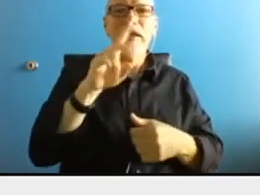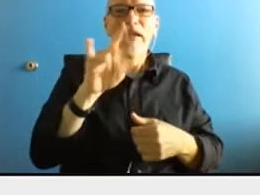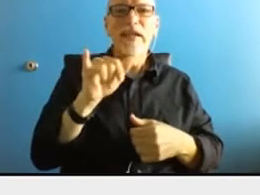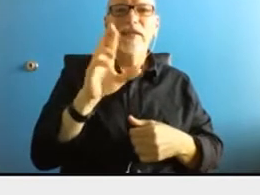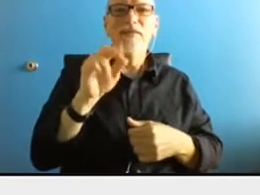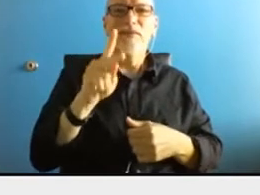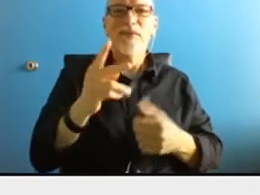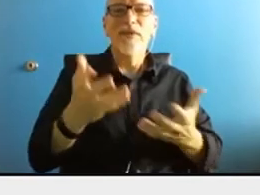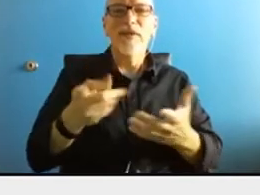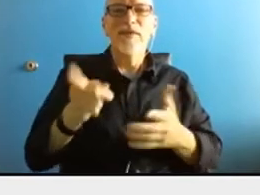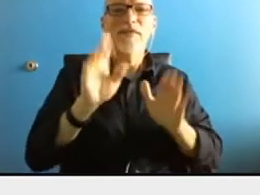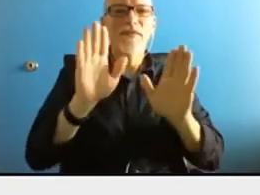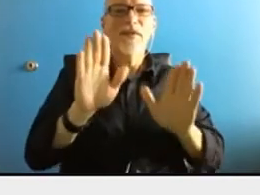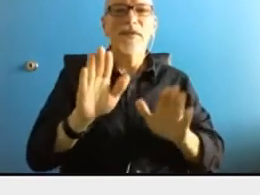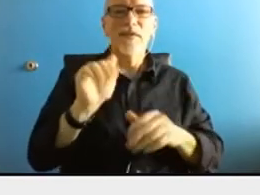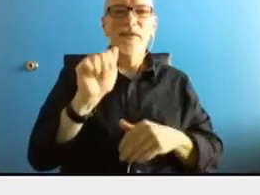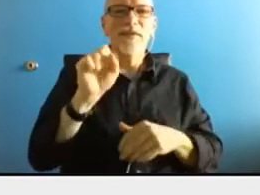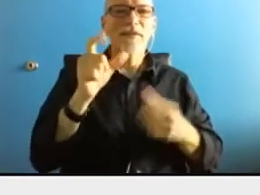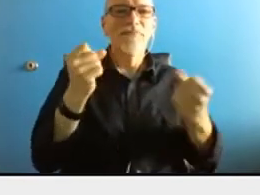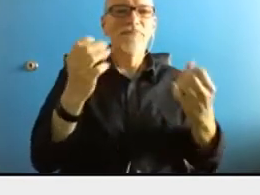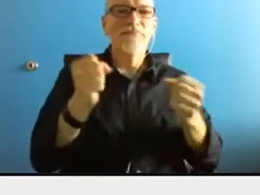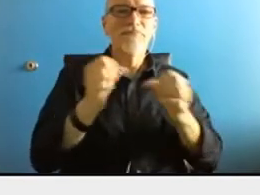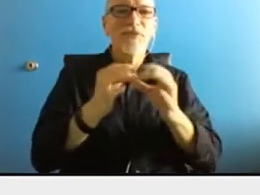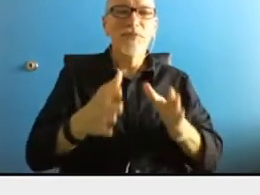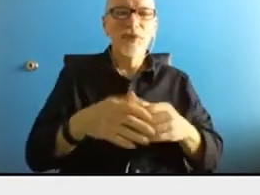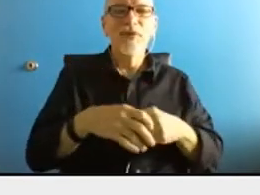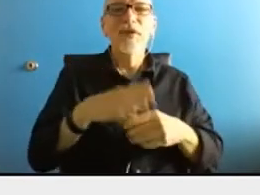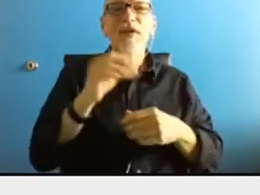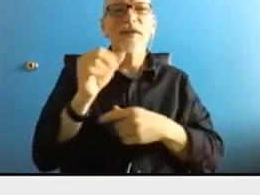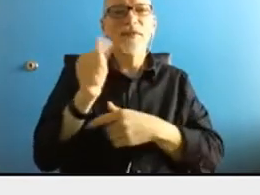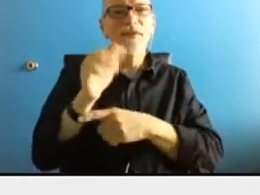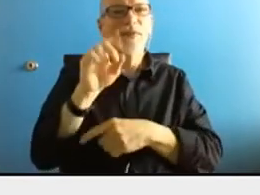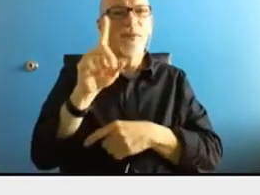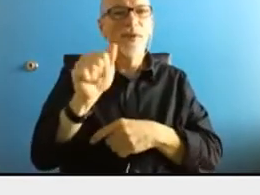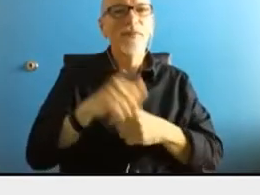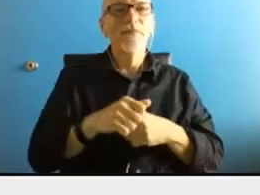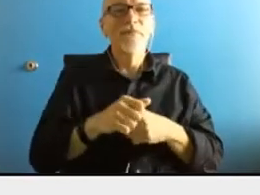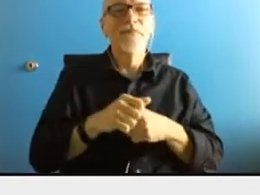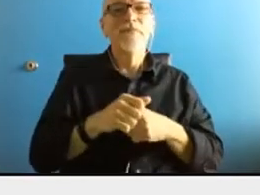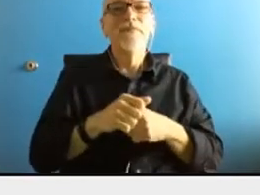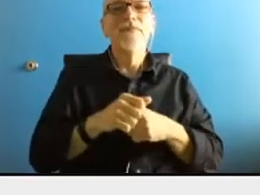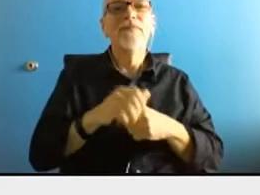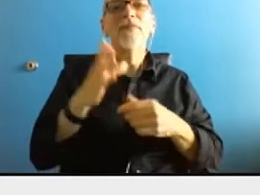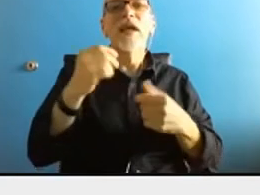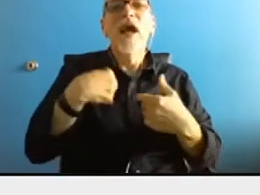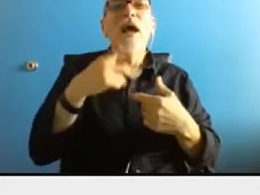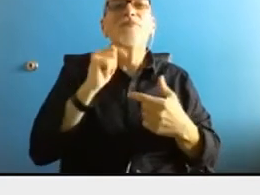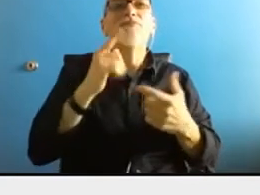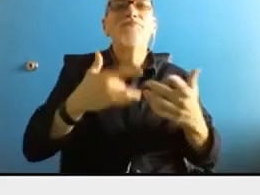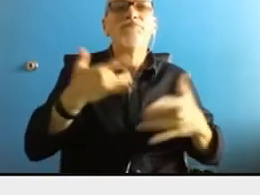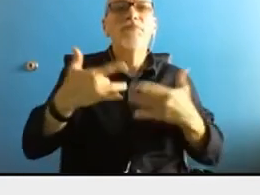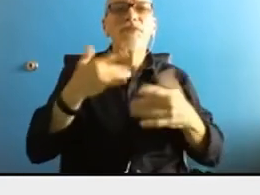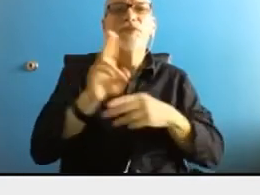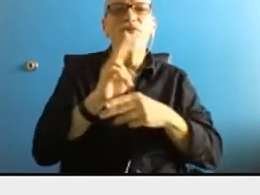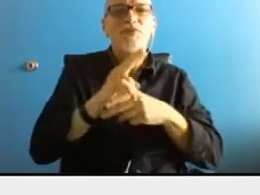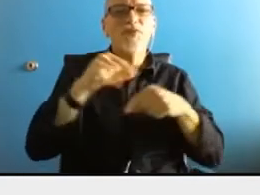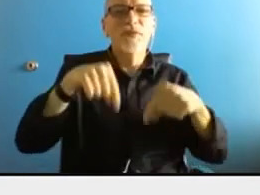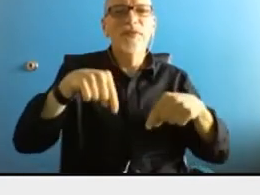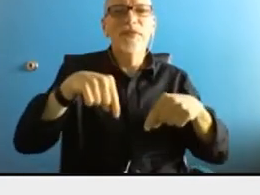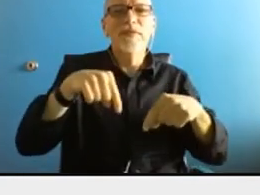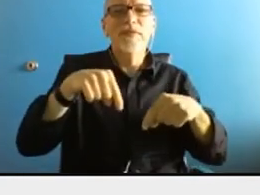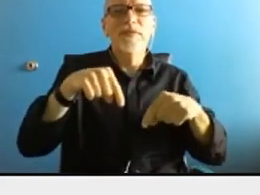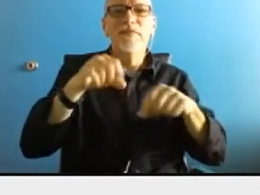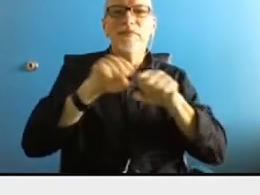a fabulous ASL interpreter, and Coda. No, I'm just excited to use this platform